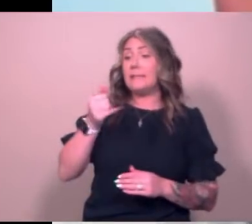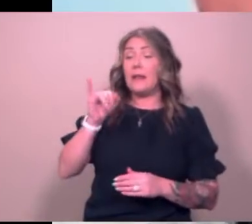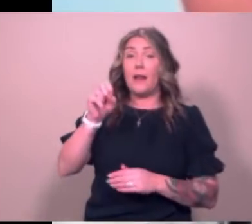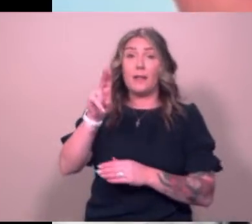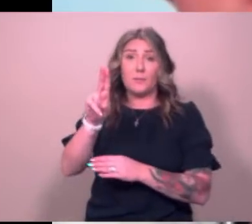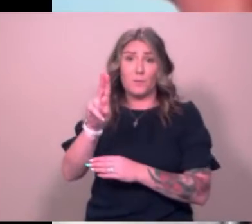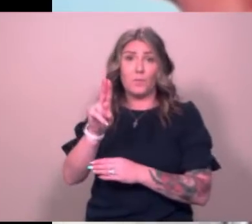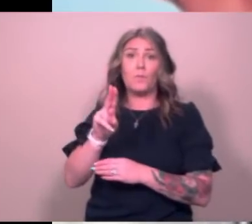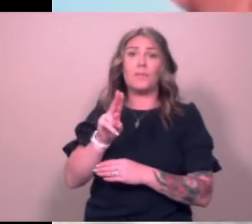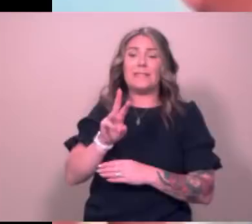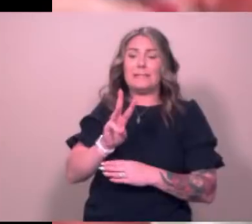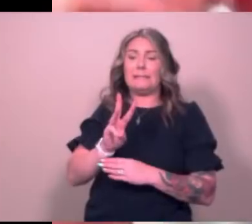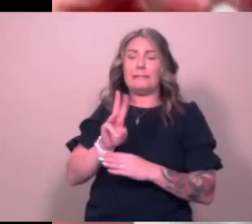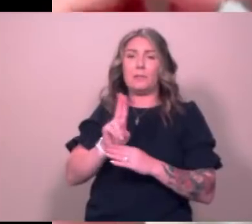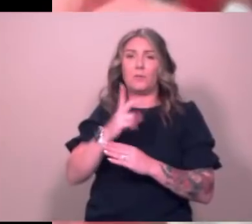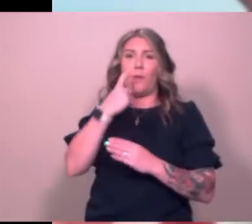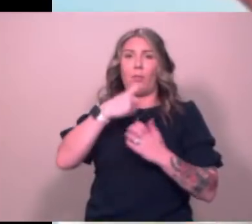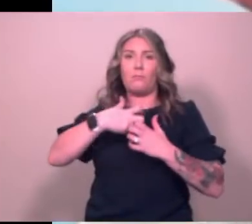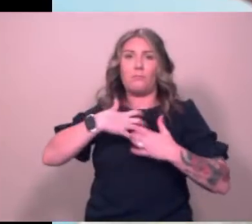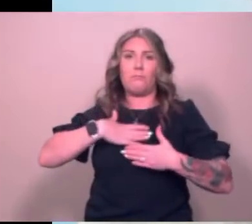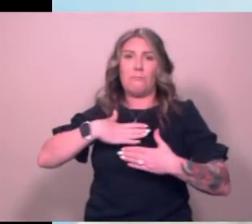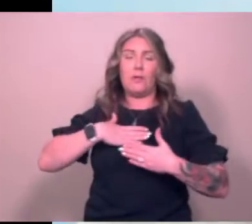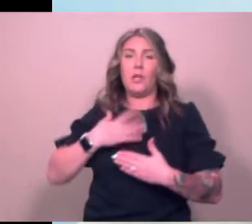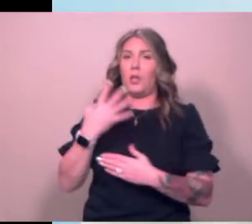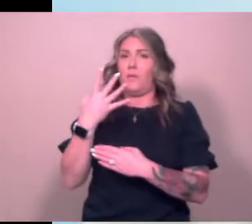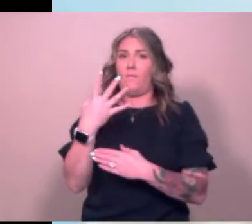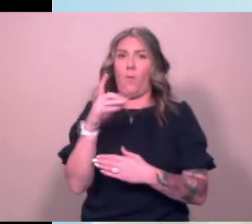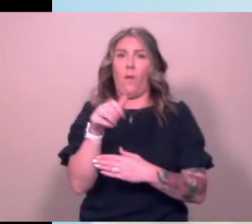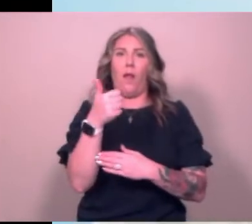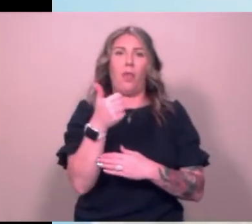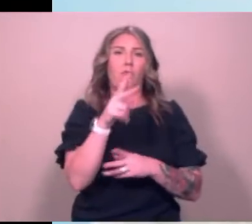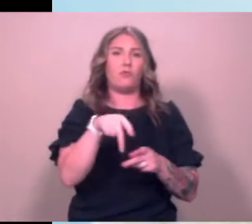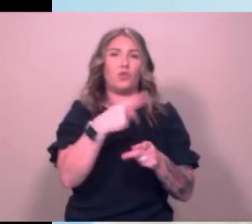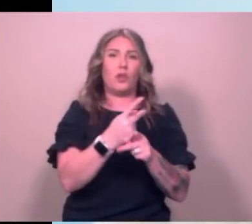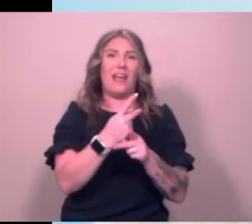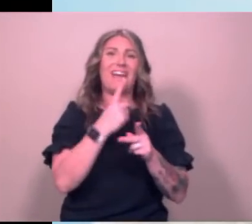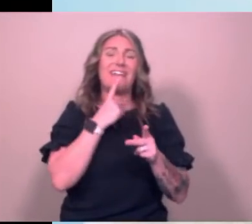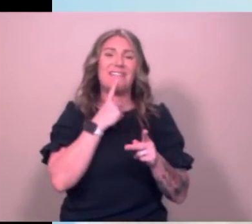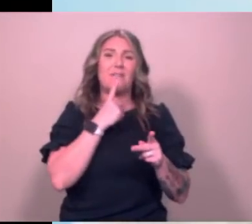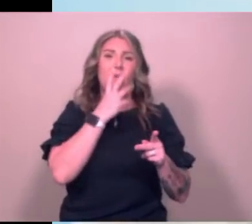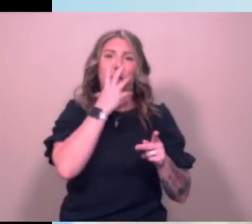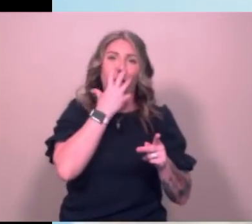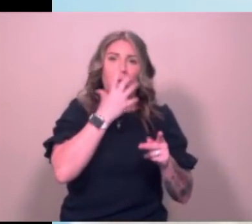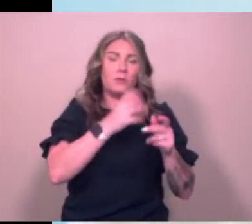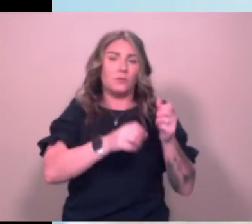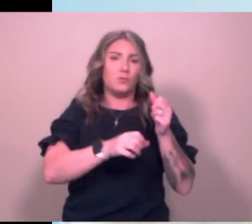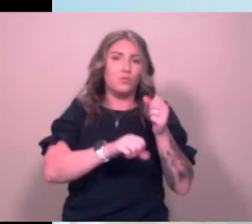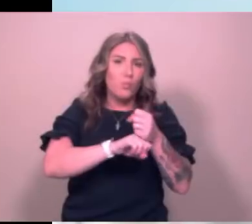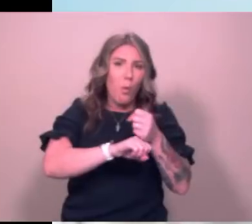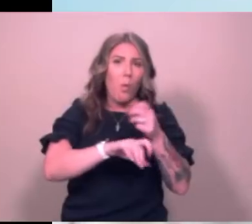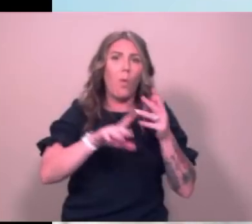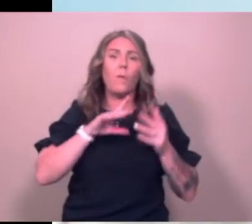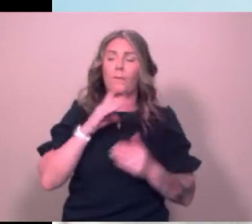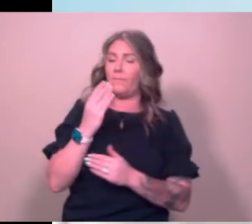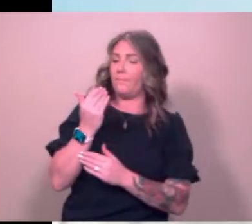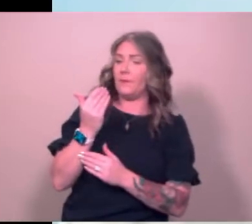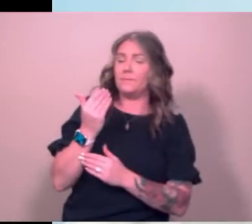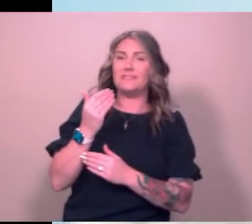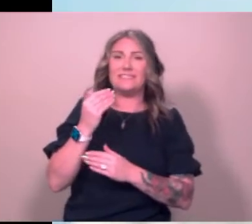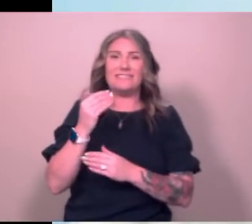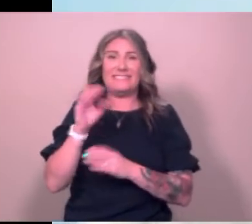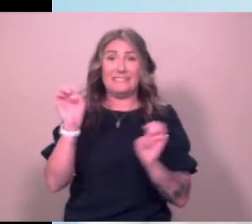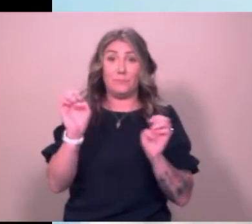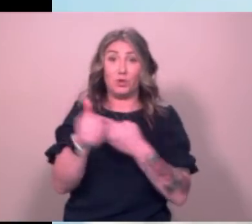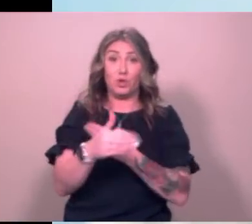6 of those are on ventilators. The other 4 are on another form of ventilatory support. We have 15 patients in the ER, 8 of those